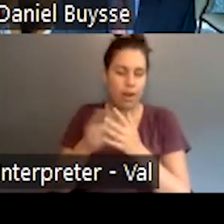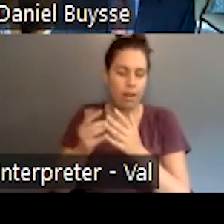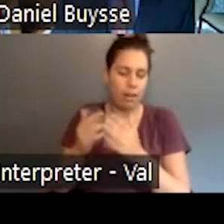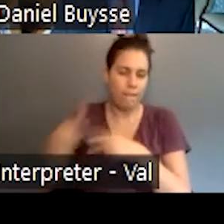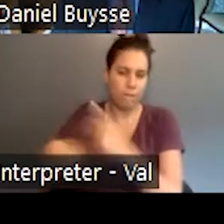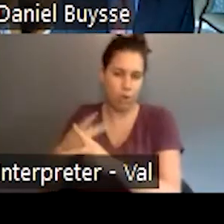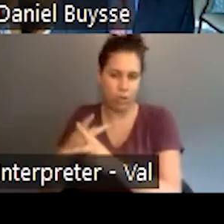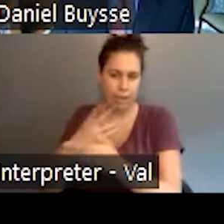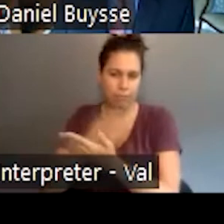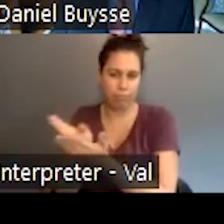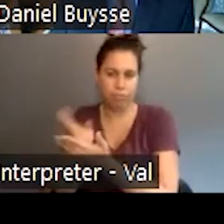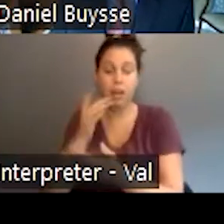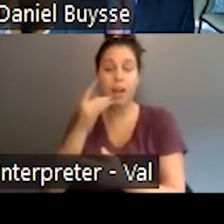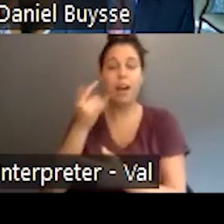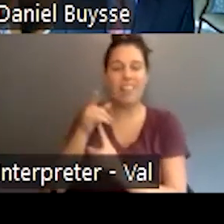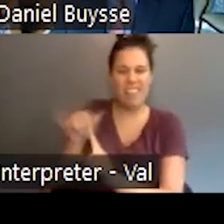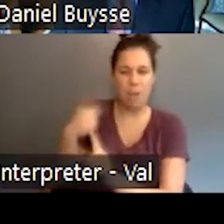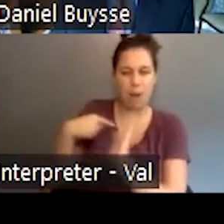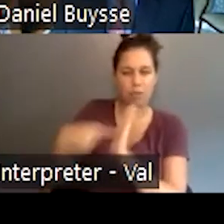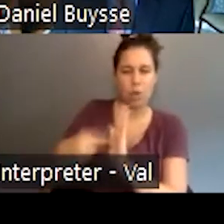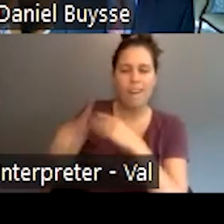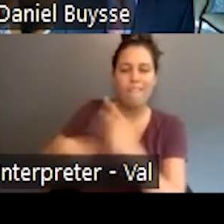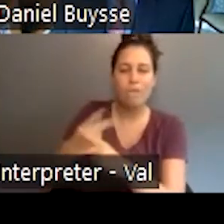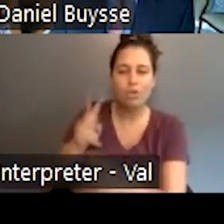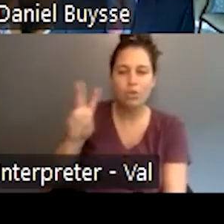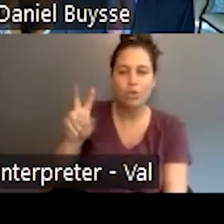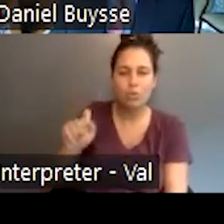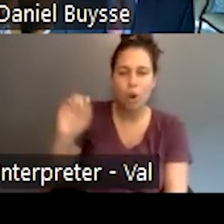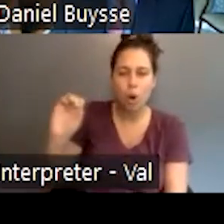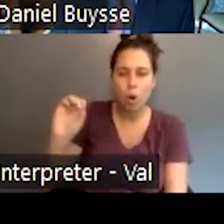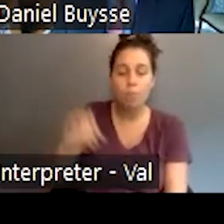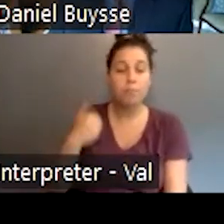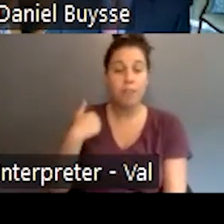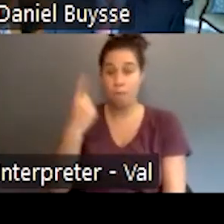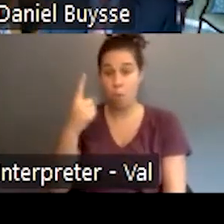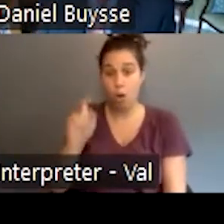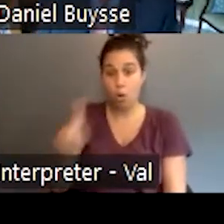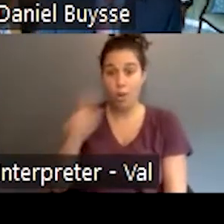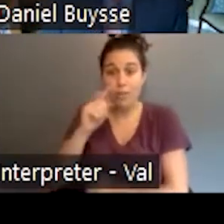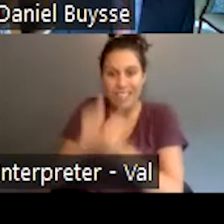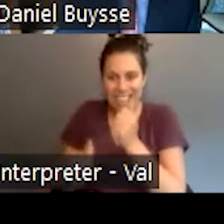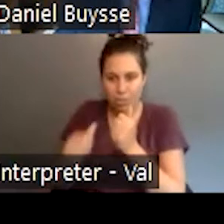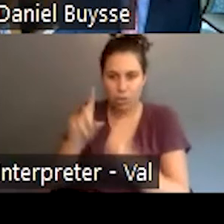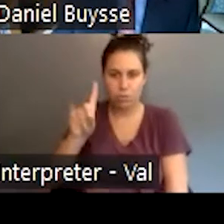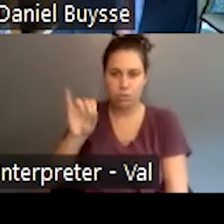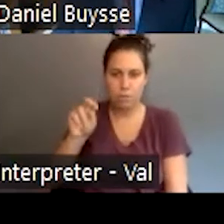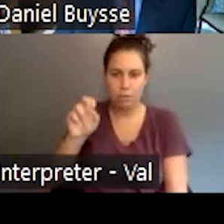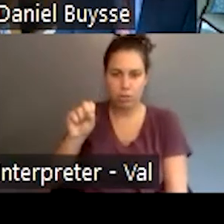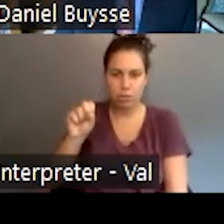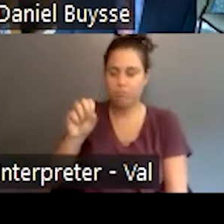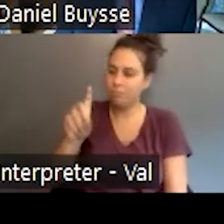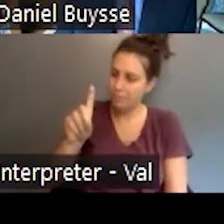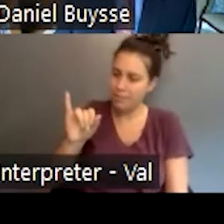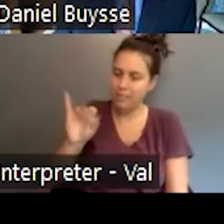version 2.0. We have questions, again, one question for each dimension of sleep